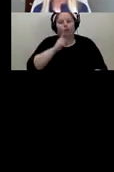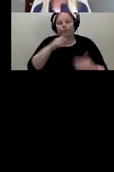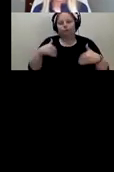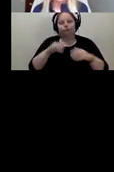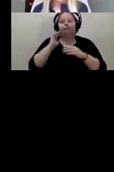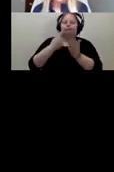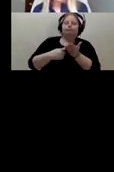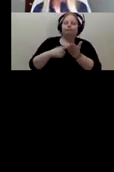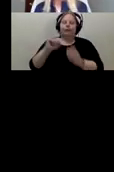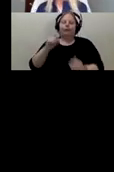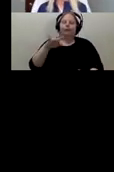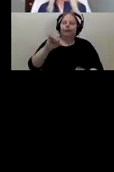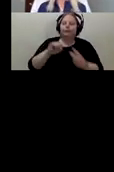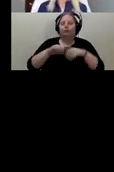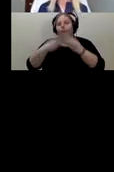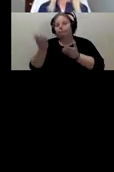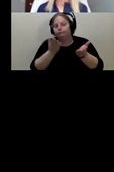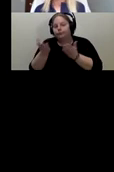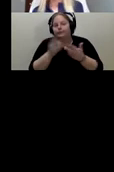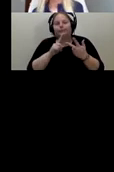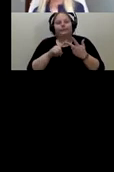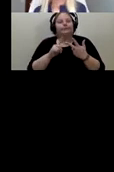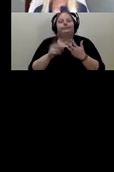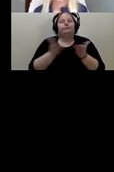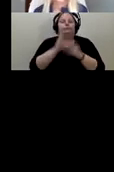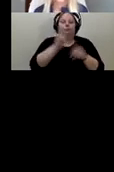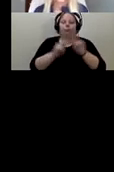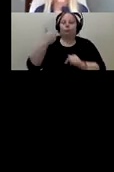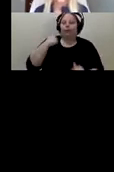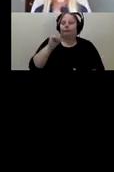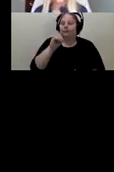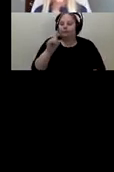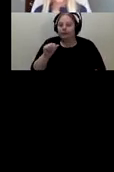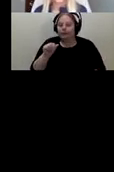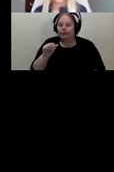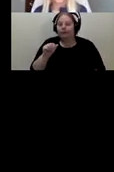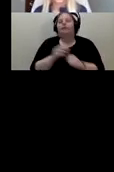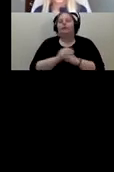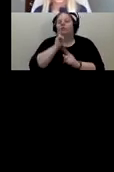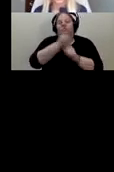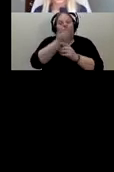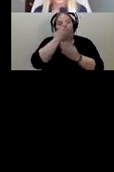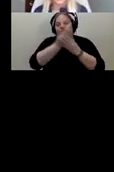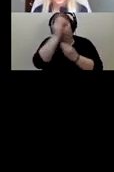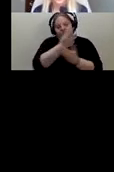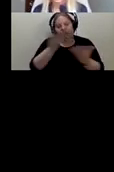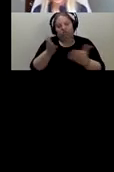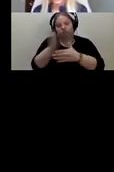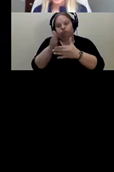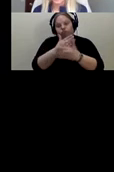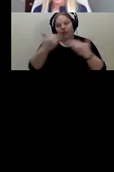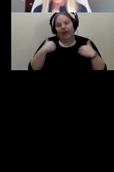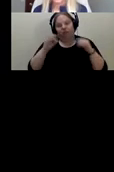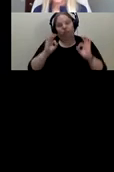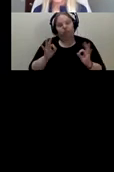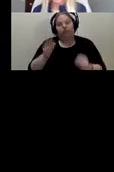on service delivery, services for people with disabilities, and she's got a lot of good information to share. I do